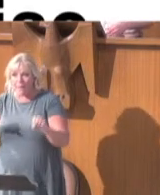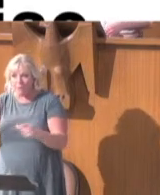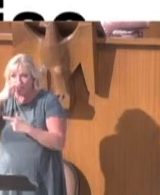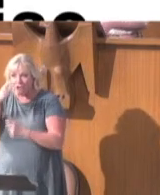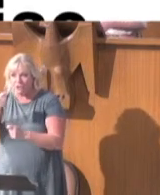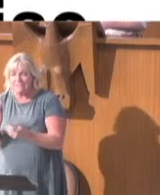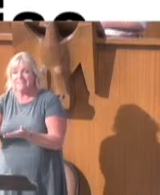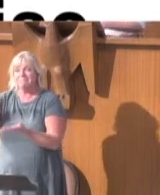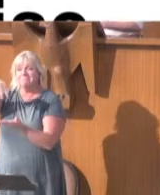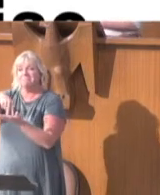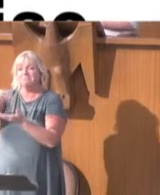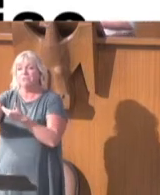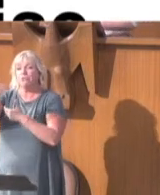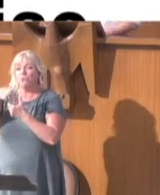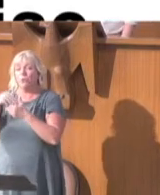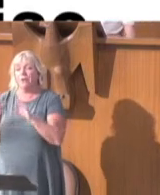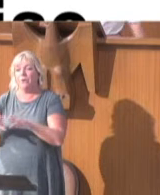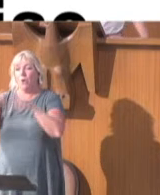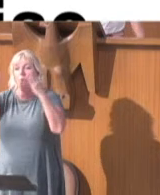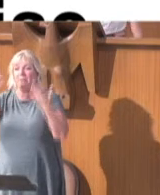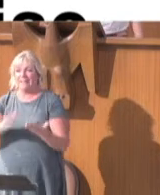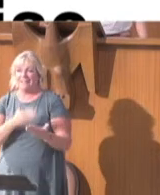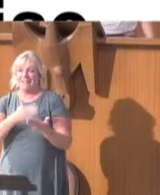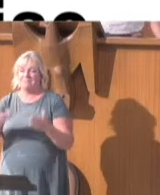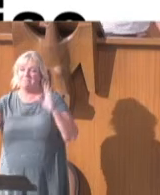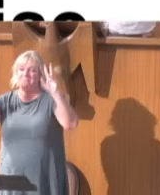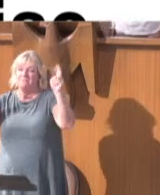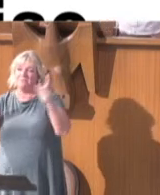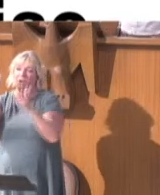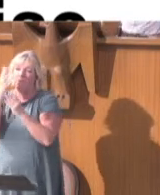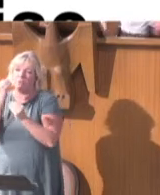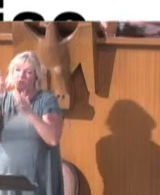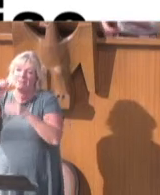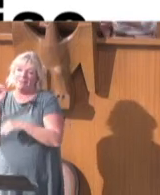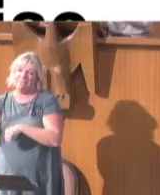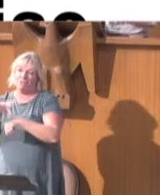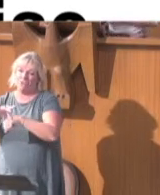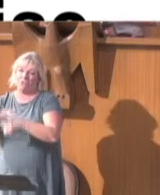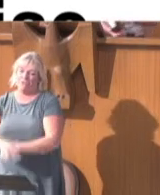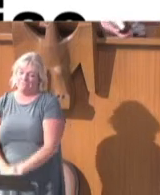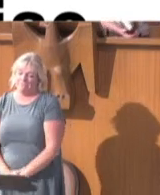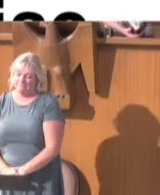me as we sing our opening hymn, For the Beauty of the Earth.